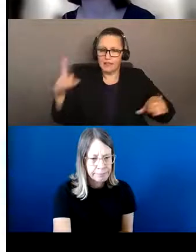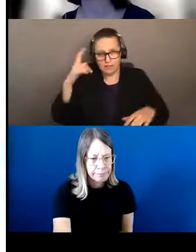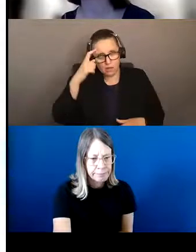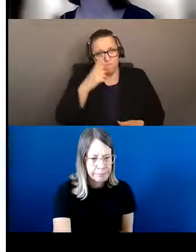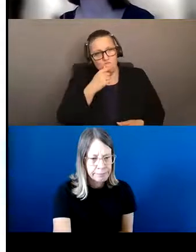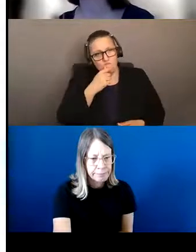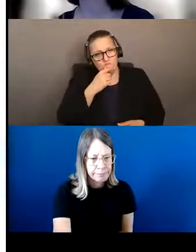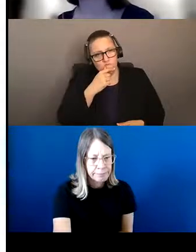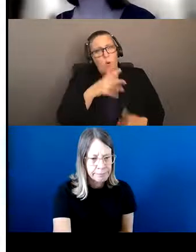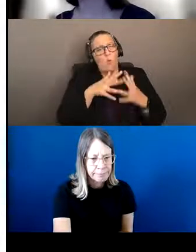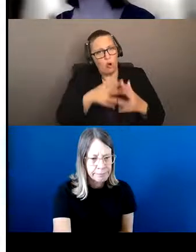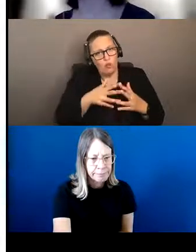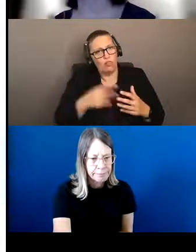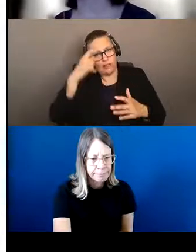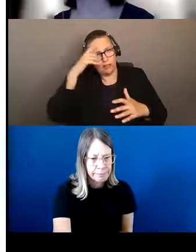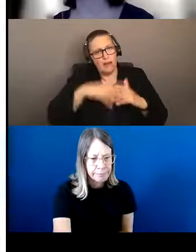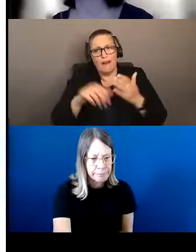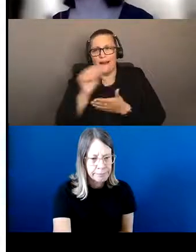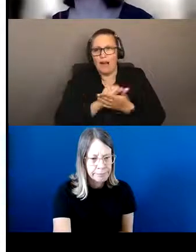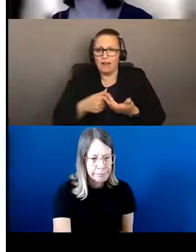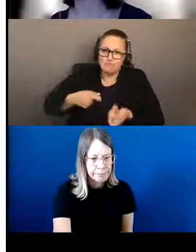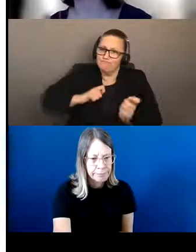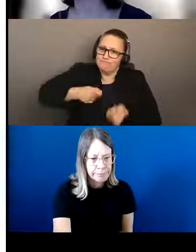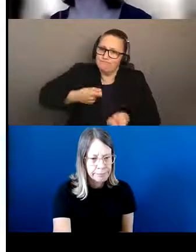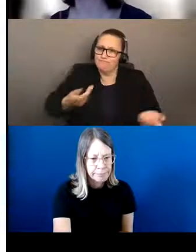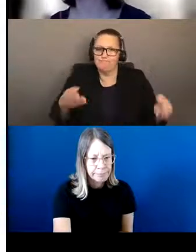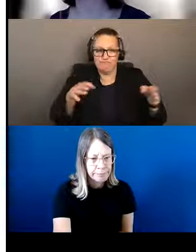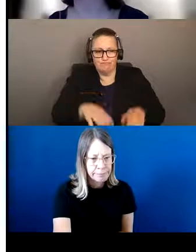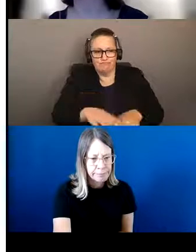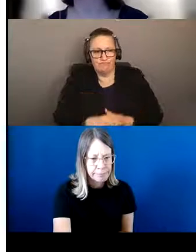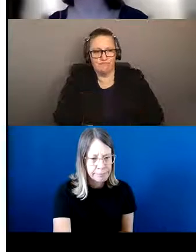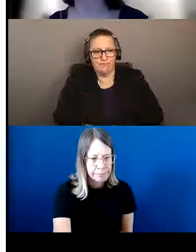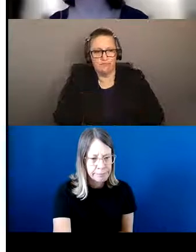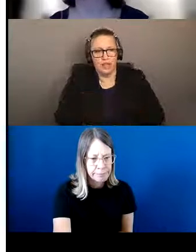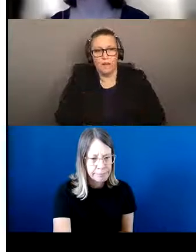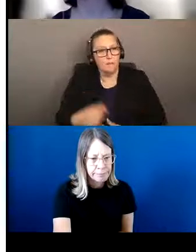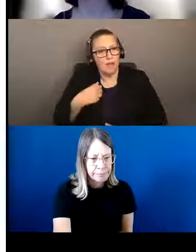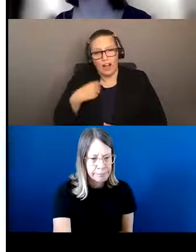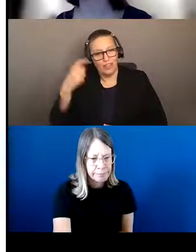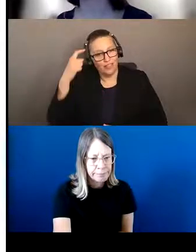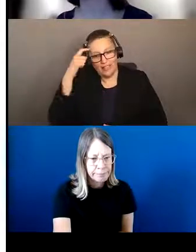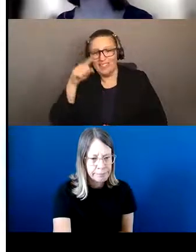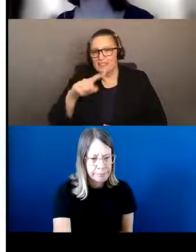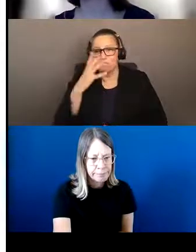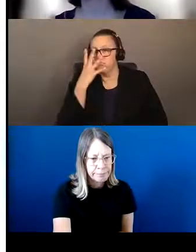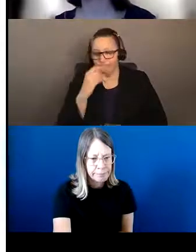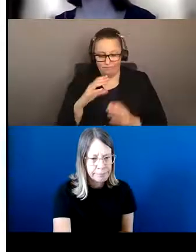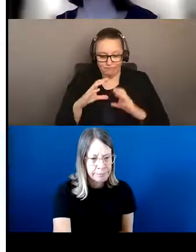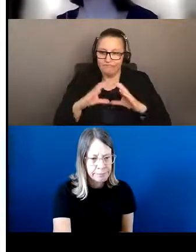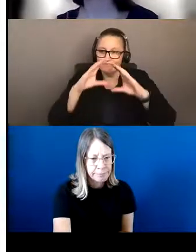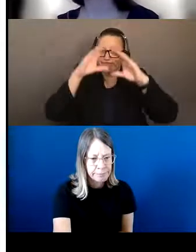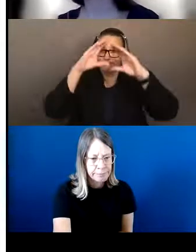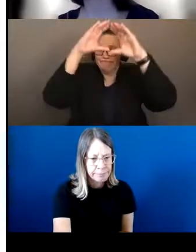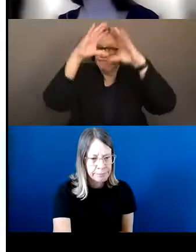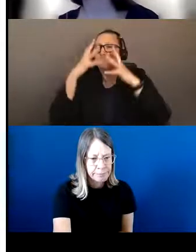interred. I actually think the DOBELL Memorial sculpture works magically in this much more intimate spot. Its many